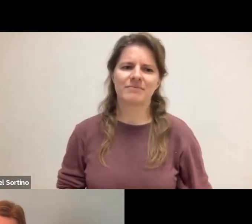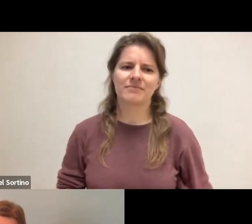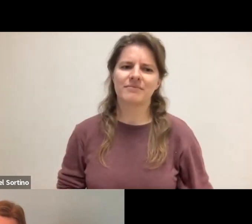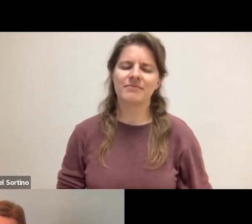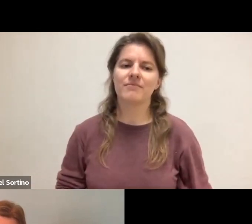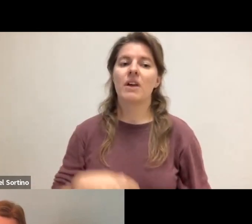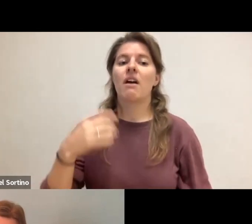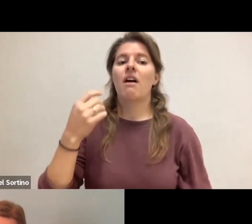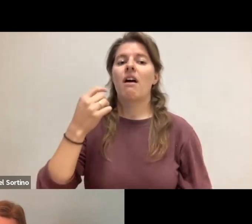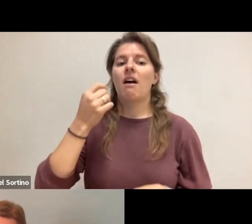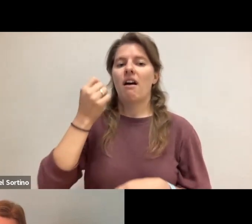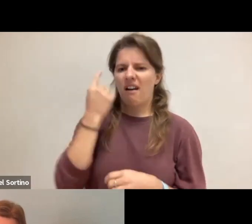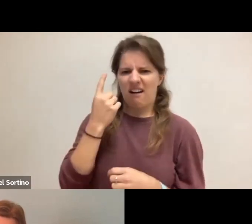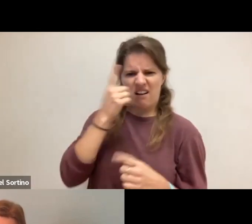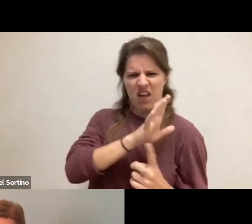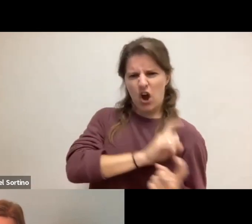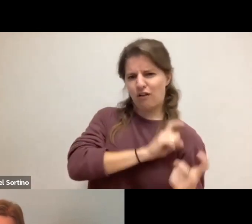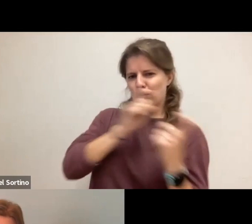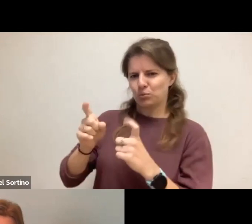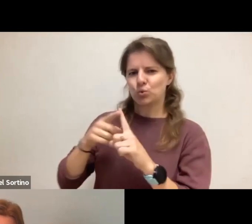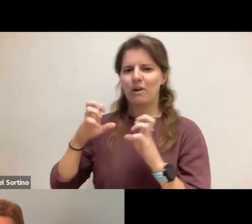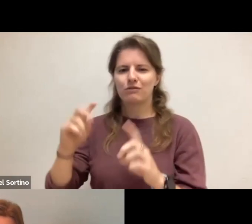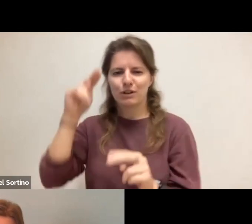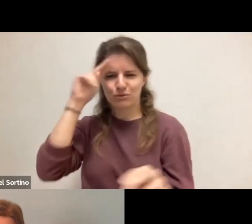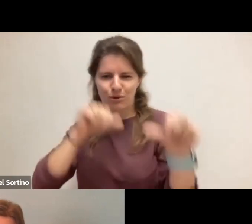other cross-disciplinary fields as well.